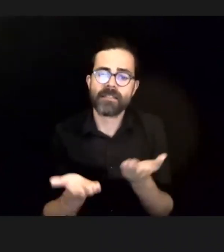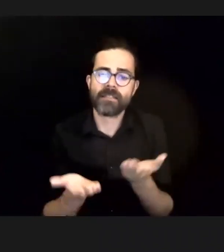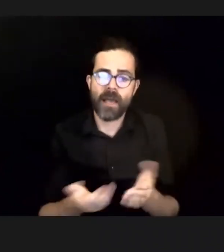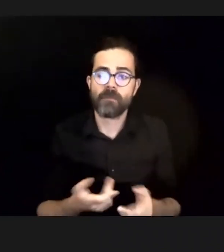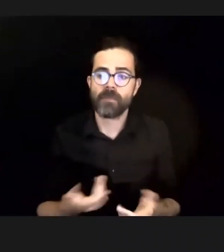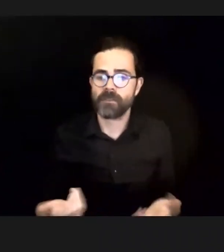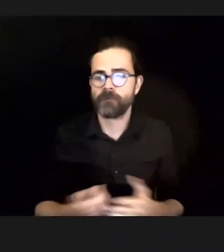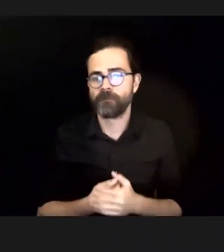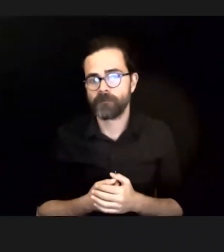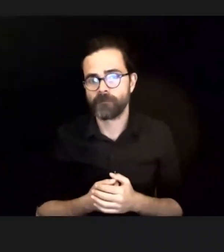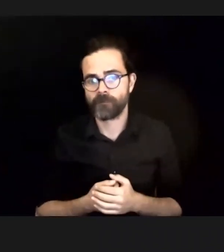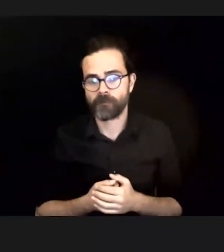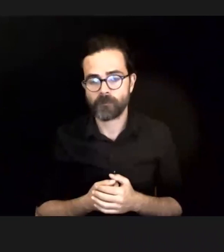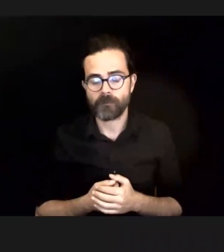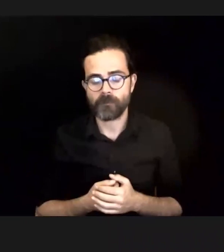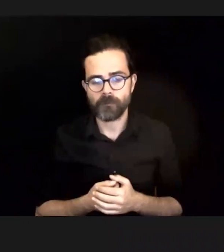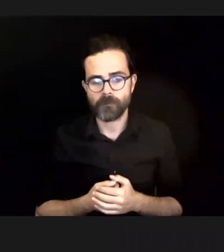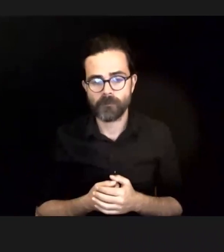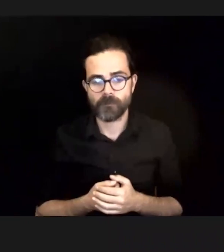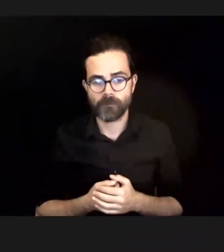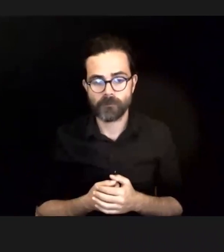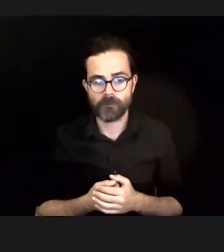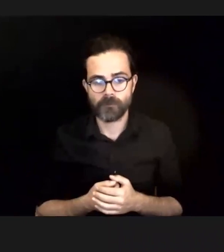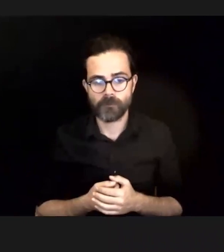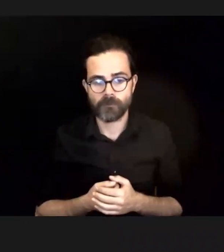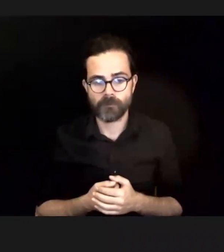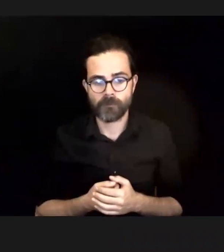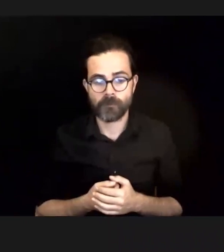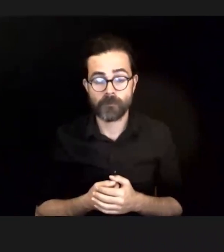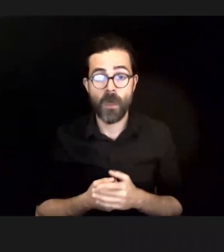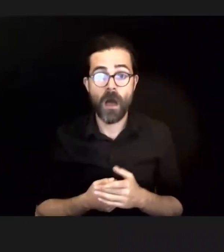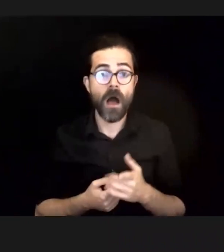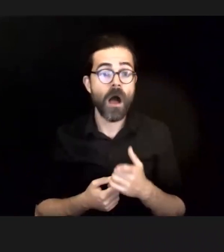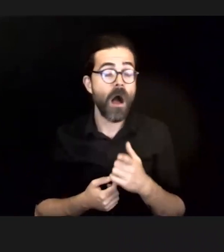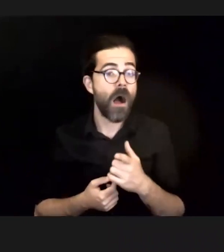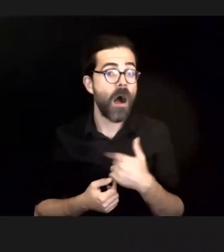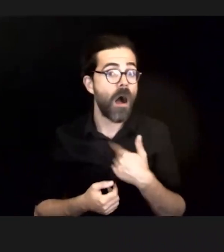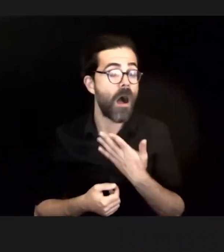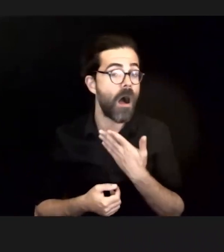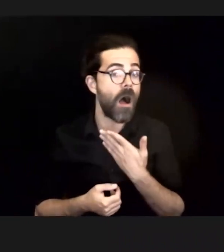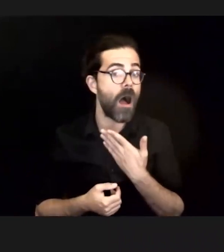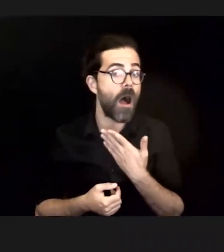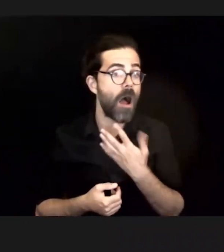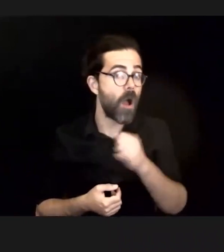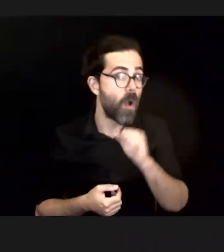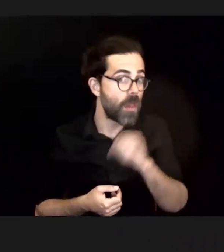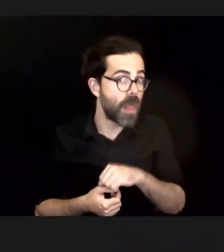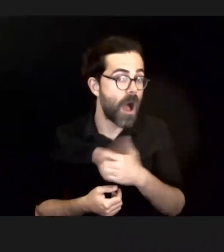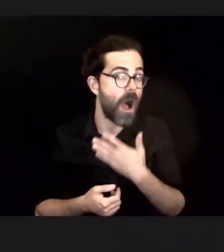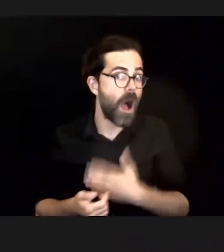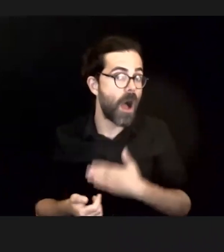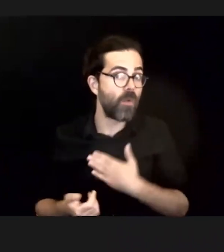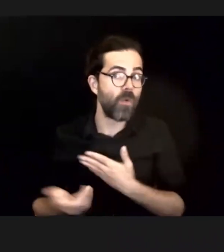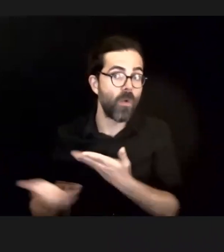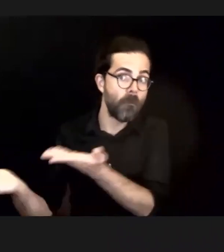and be included. So I'd like to invite you to the Accessibility website after this, where you can find more information on